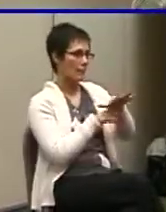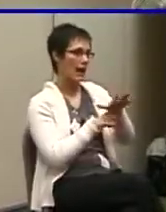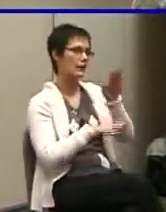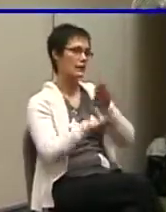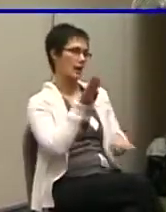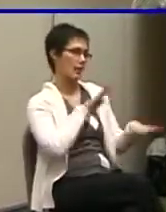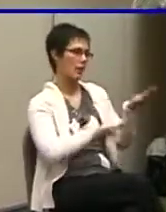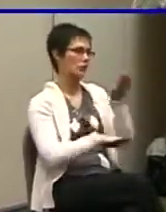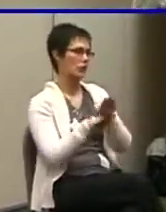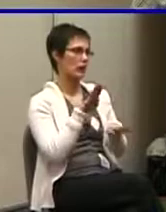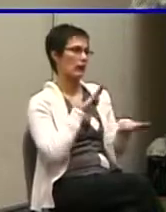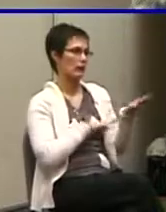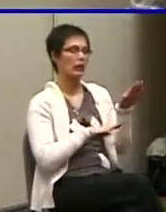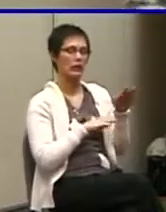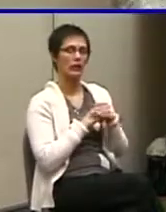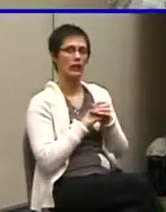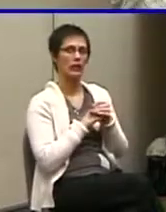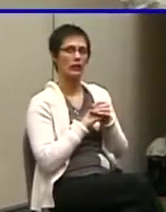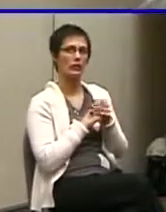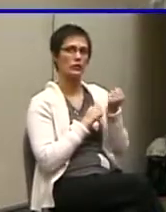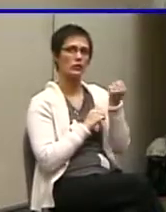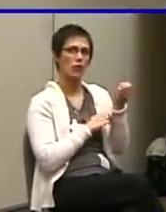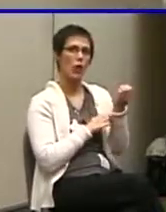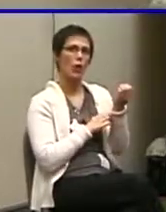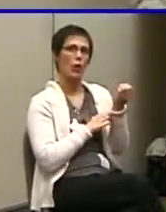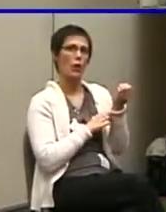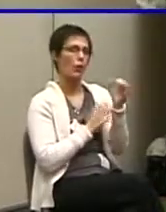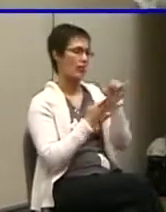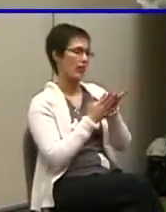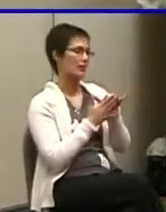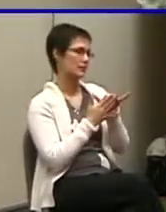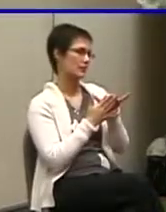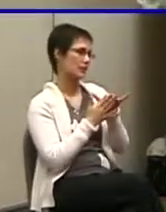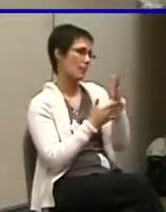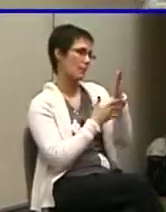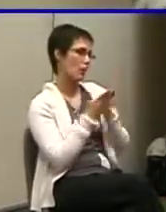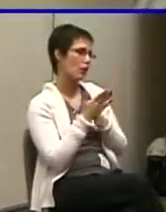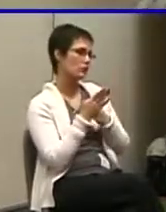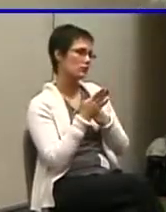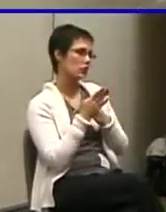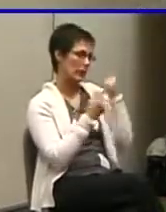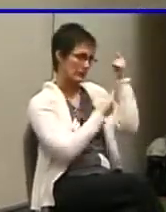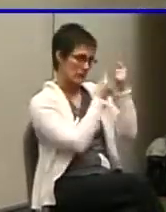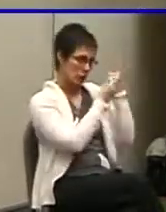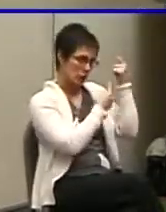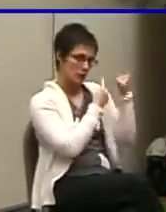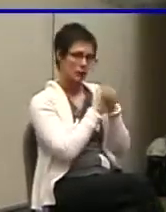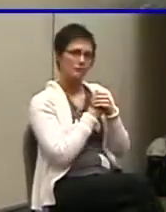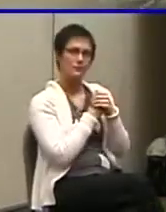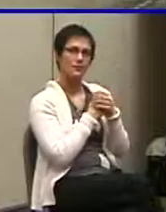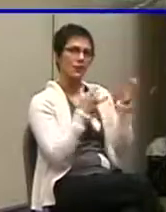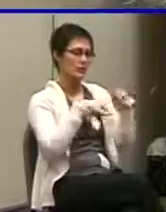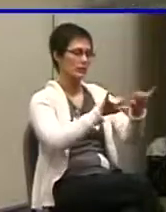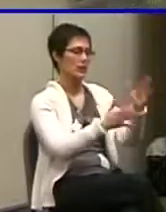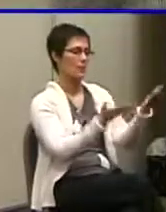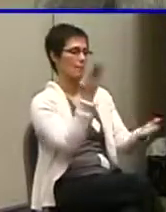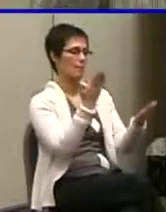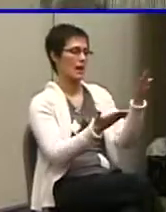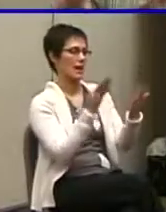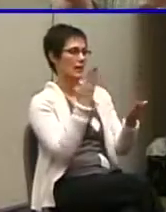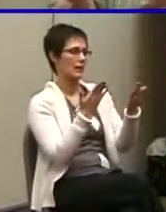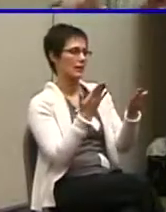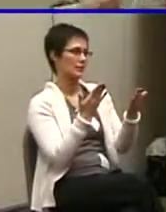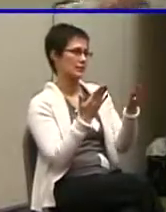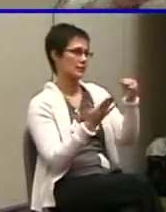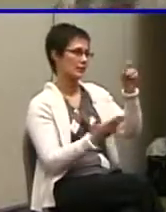biologically. Okay? So that's a factor. Now, there still may be triggers, there still may